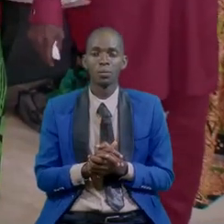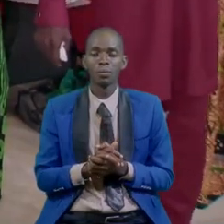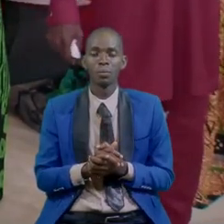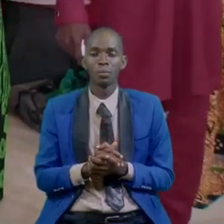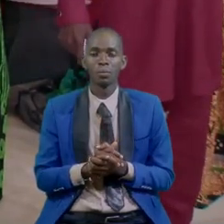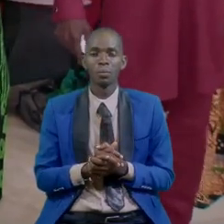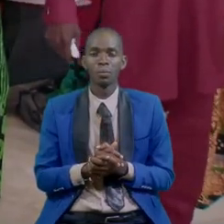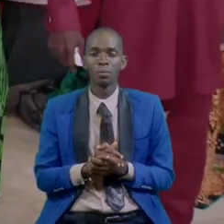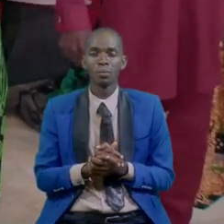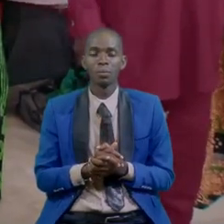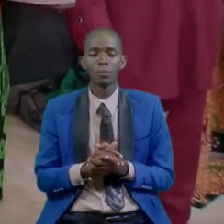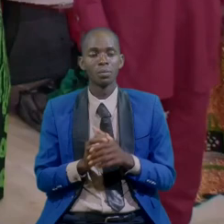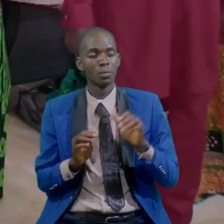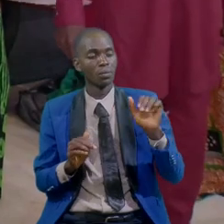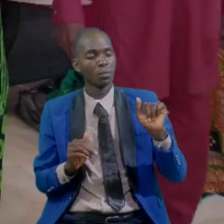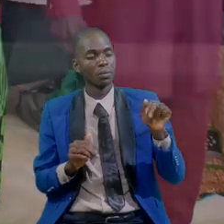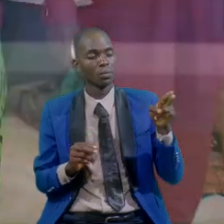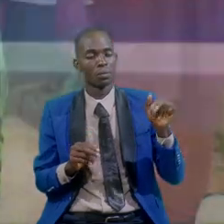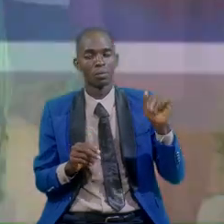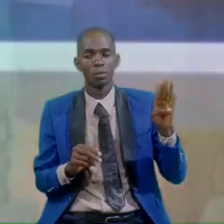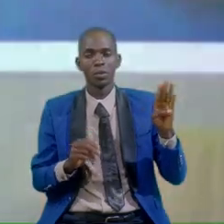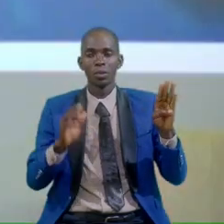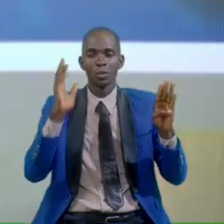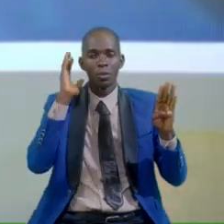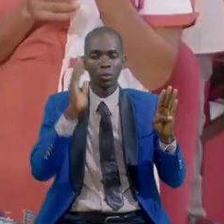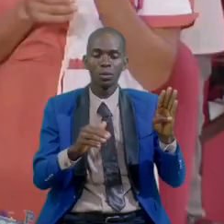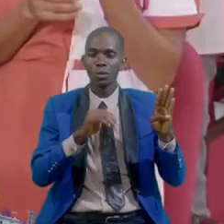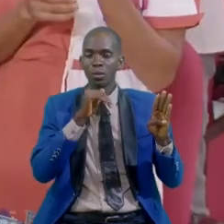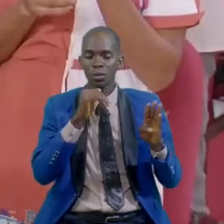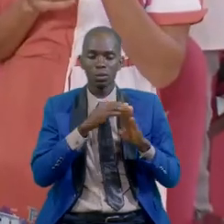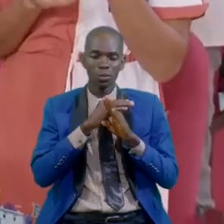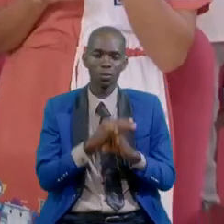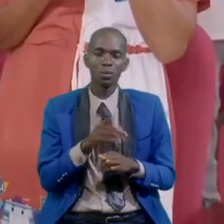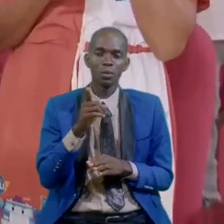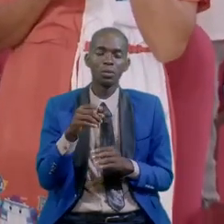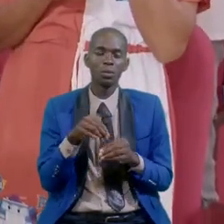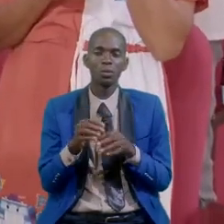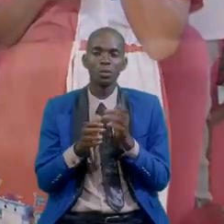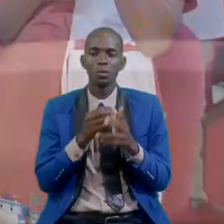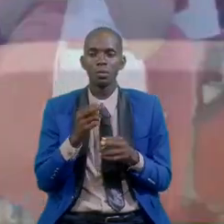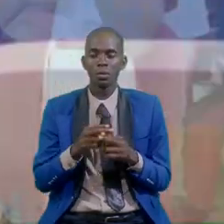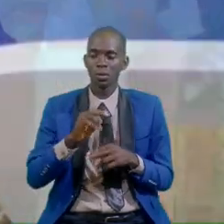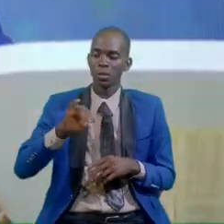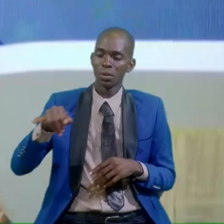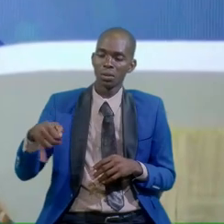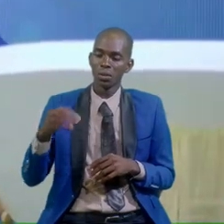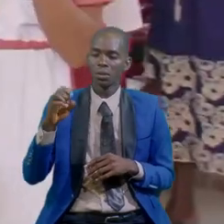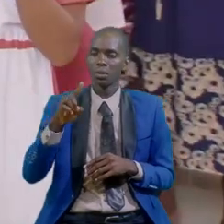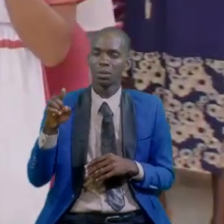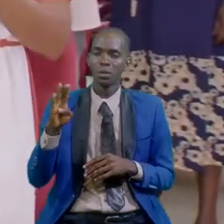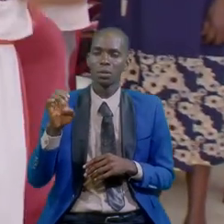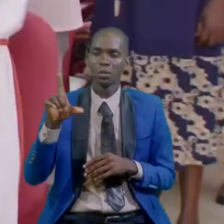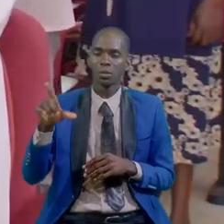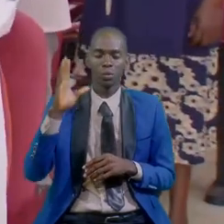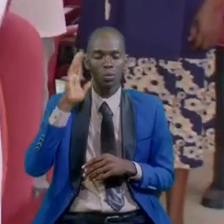name. Ahab will not stand before you. Jezebel will not stand before